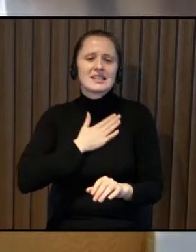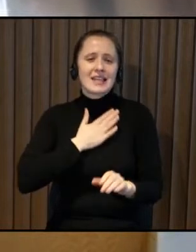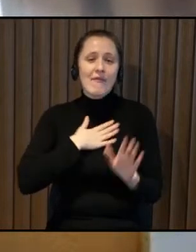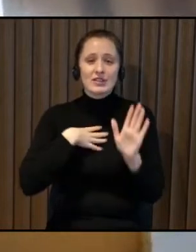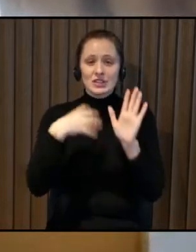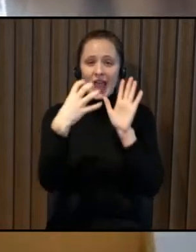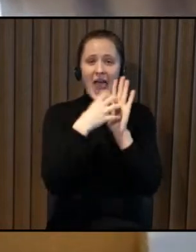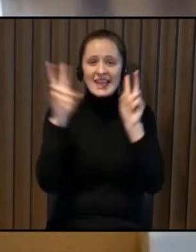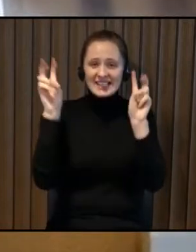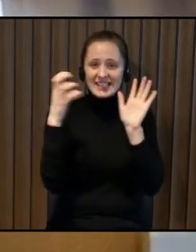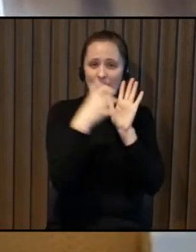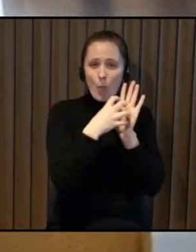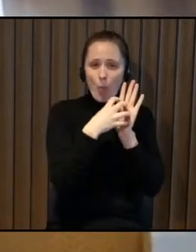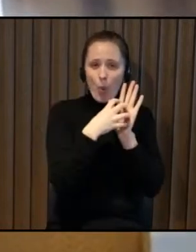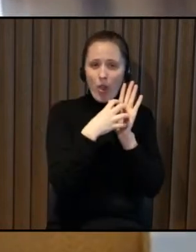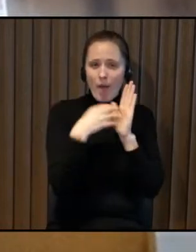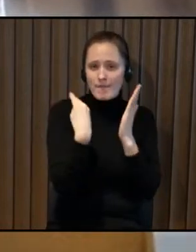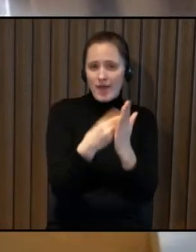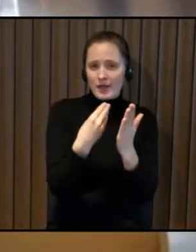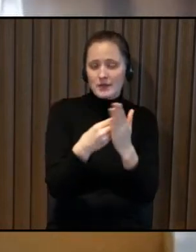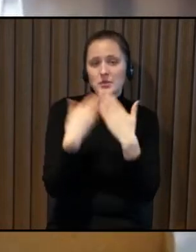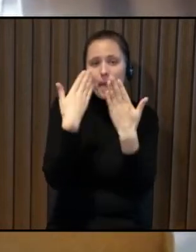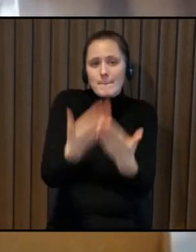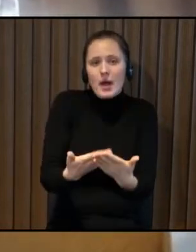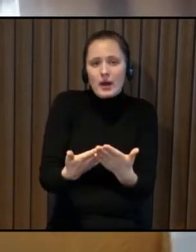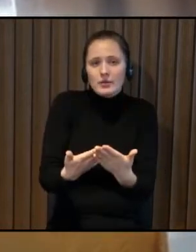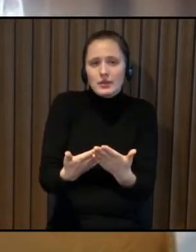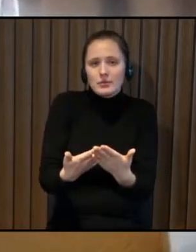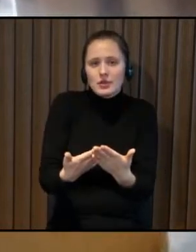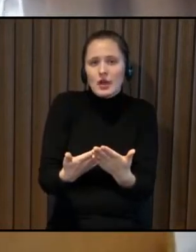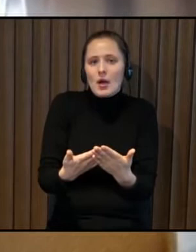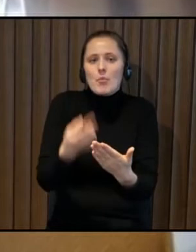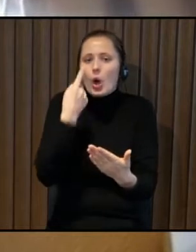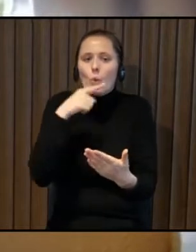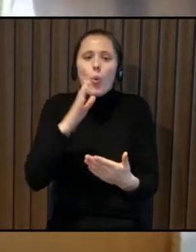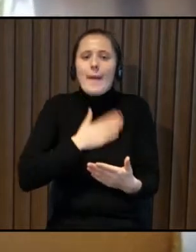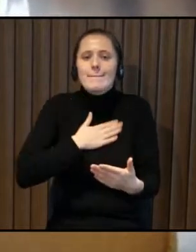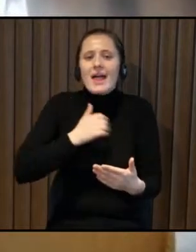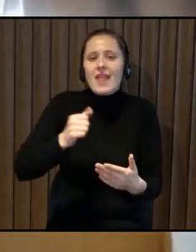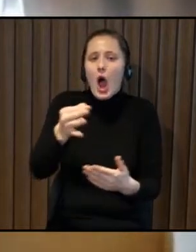us, or we can explain our values, or values of our